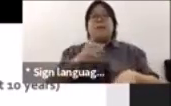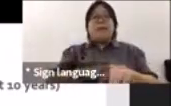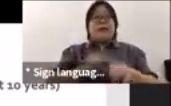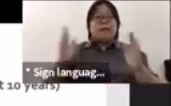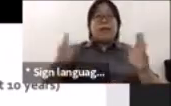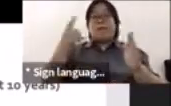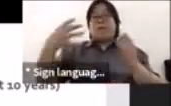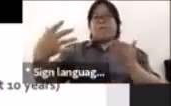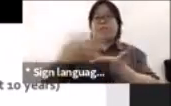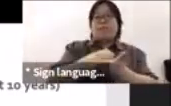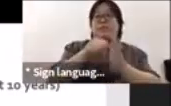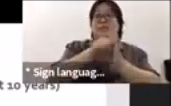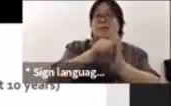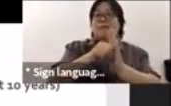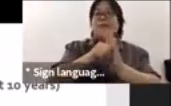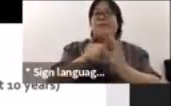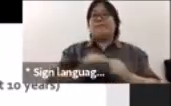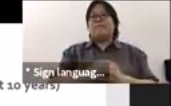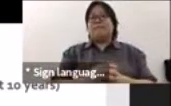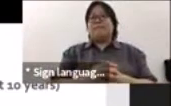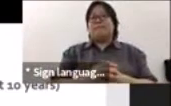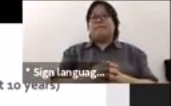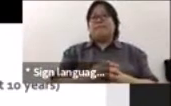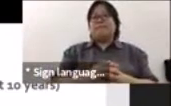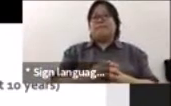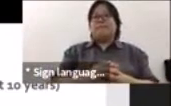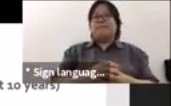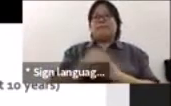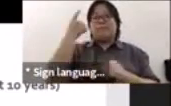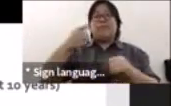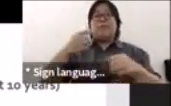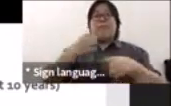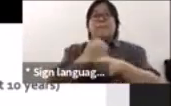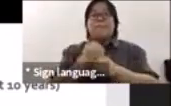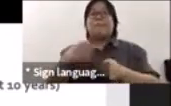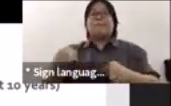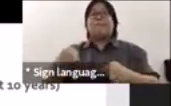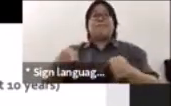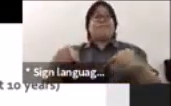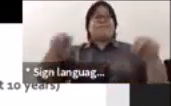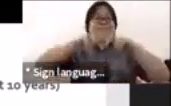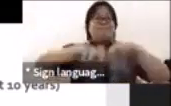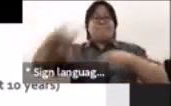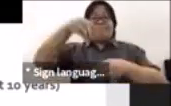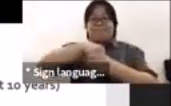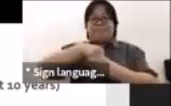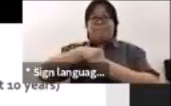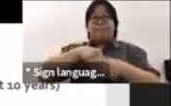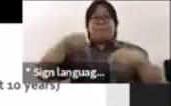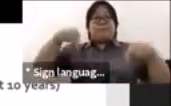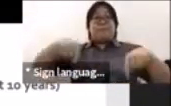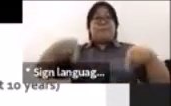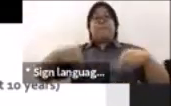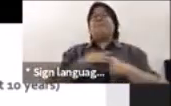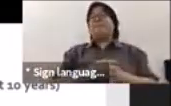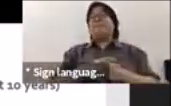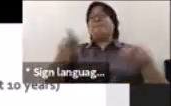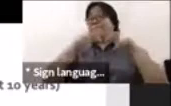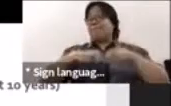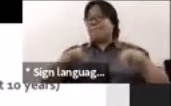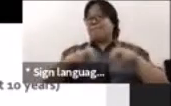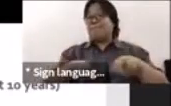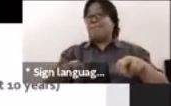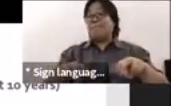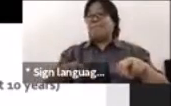follow the time allocation sampling for making it probabilistic one. So for this study, study